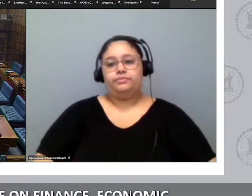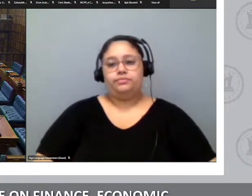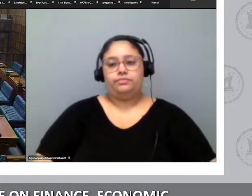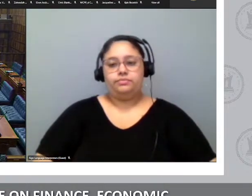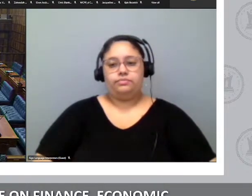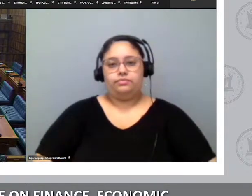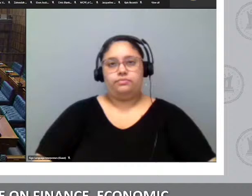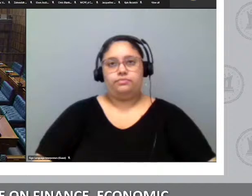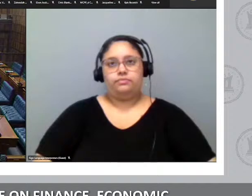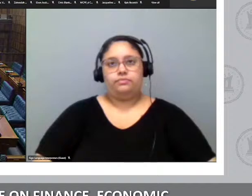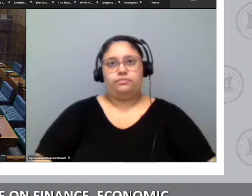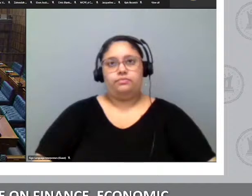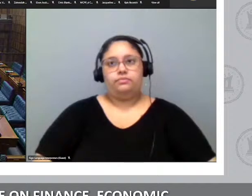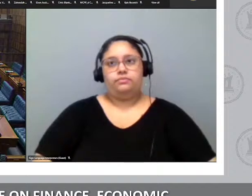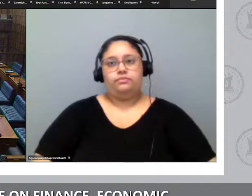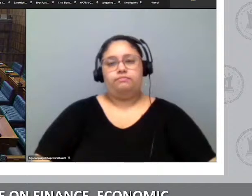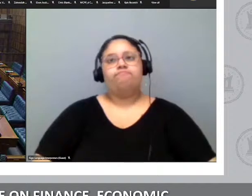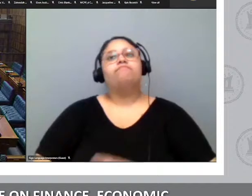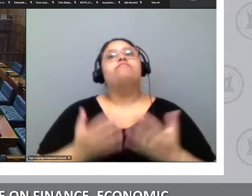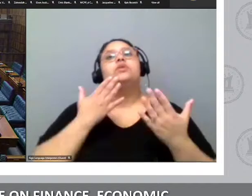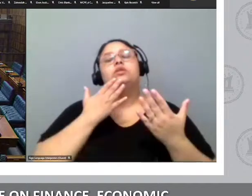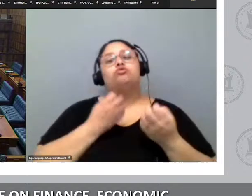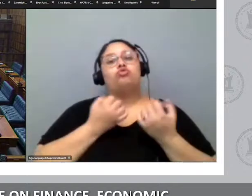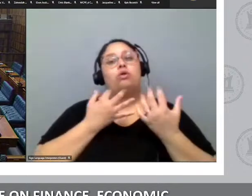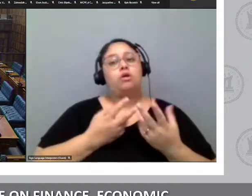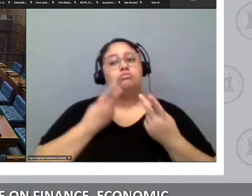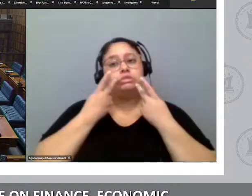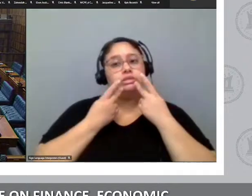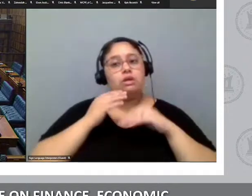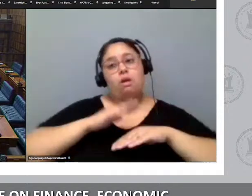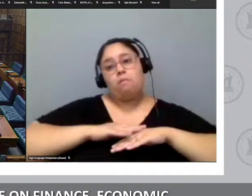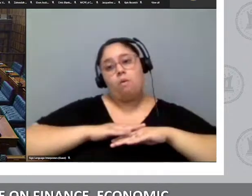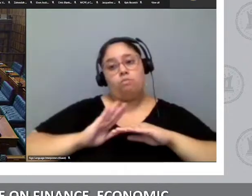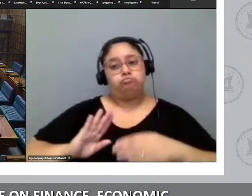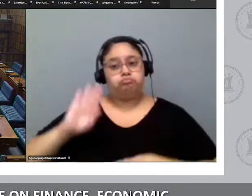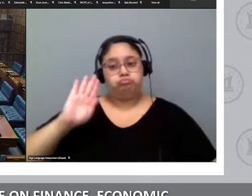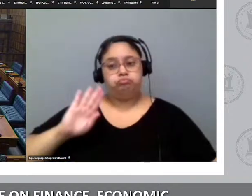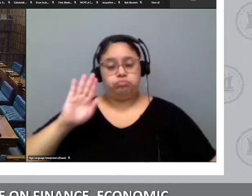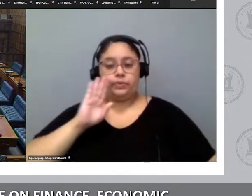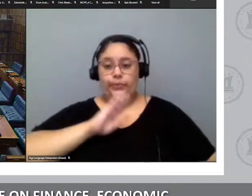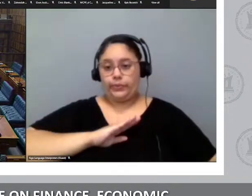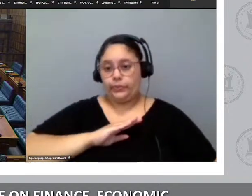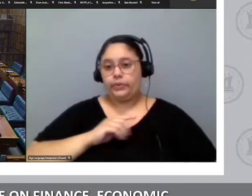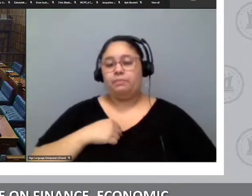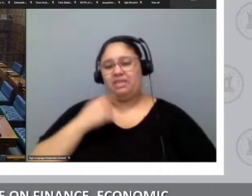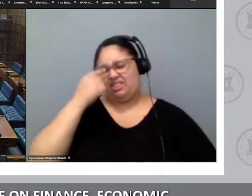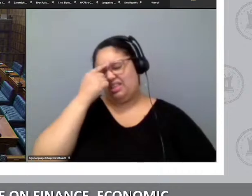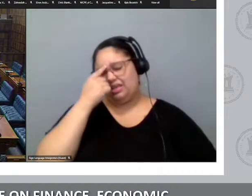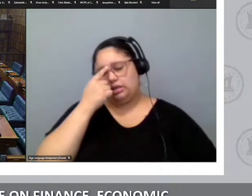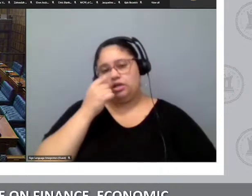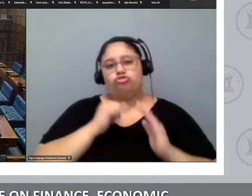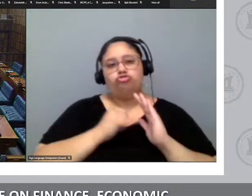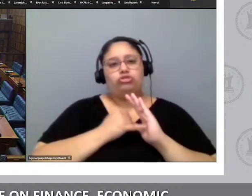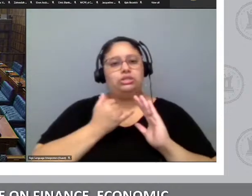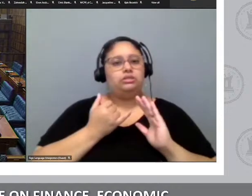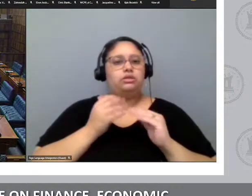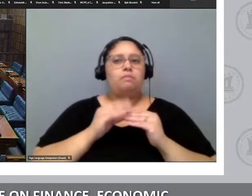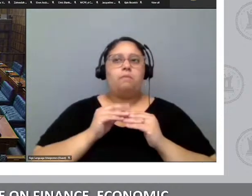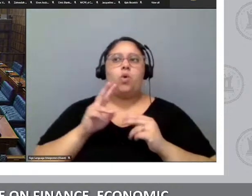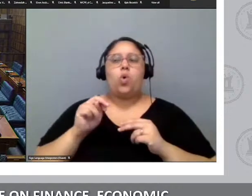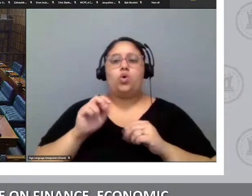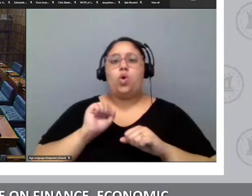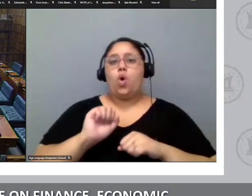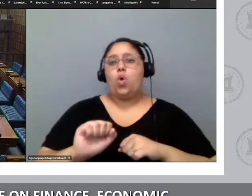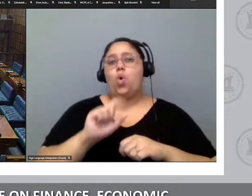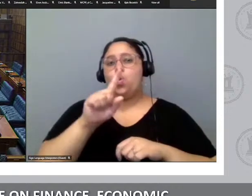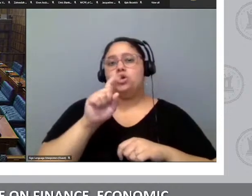chair thank you very much I don't see any further other hand um I think just um m on